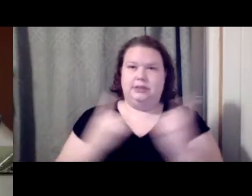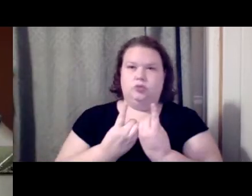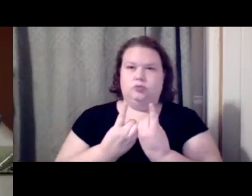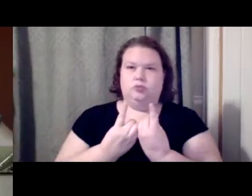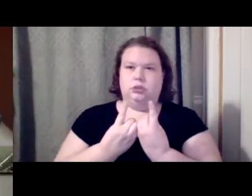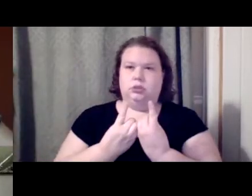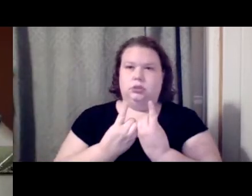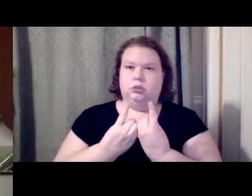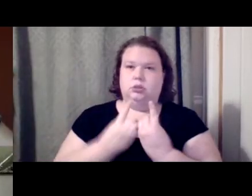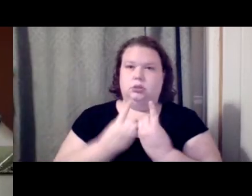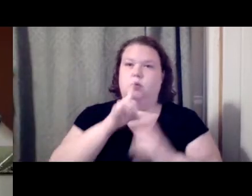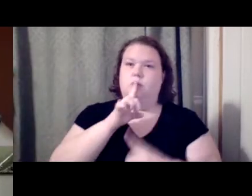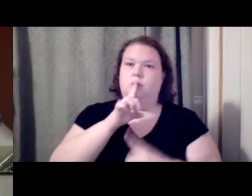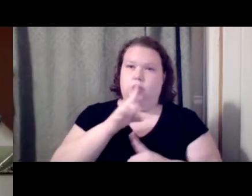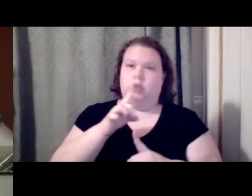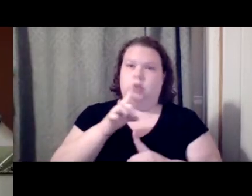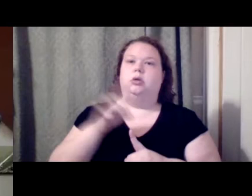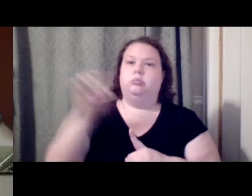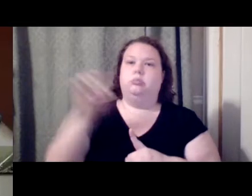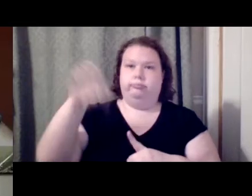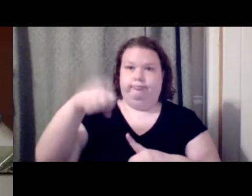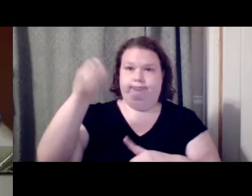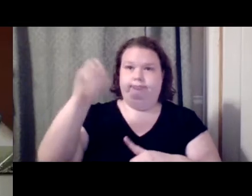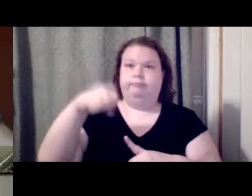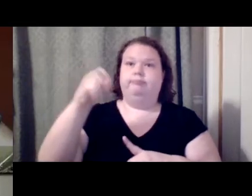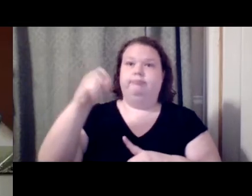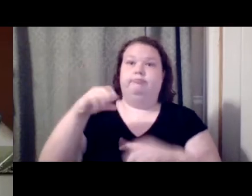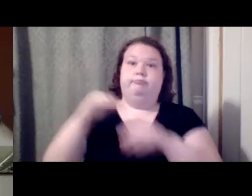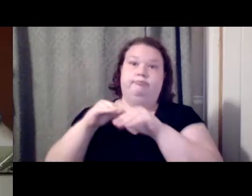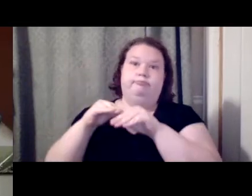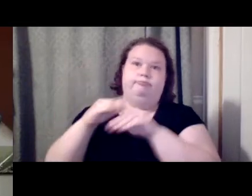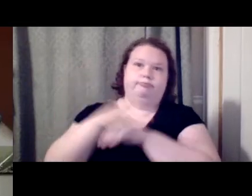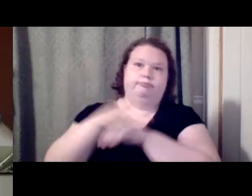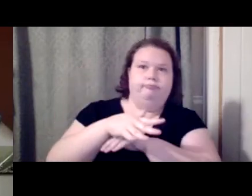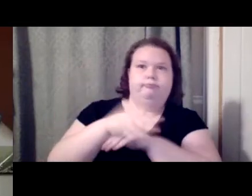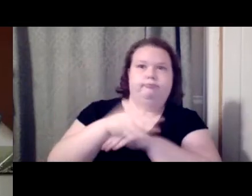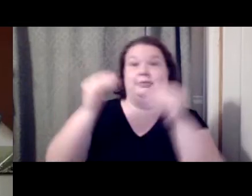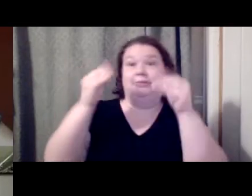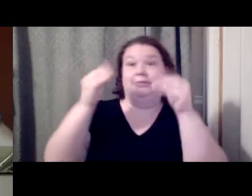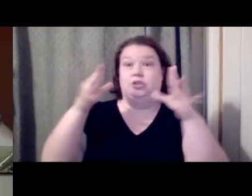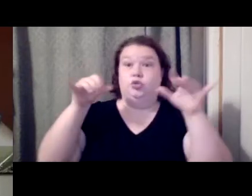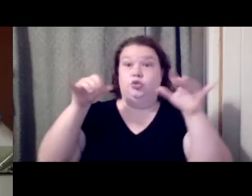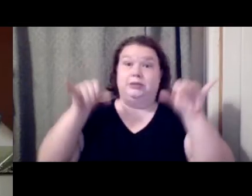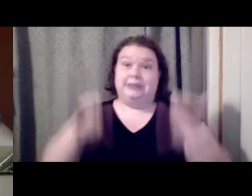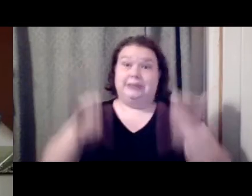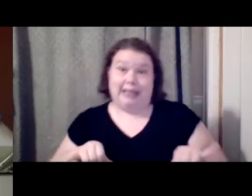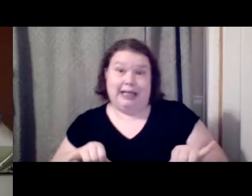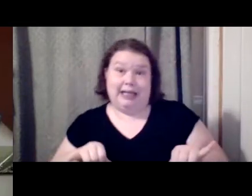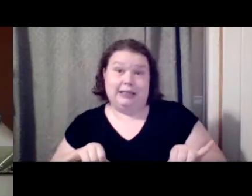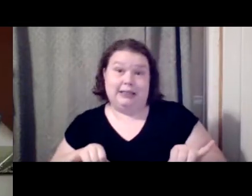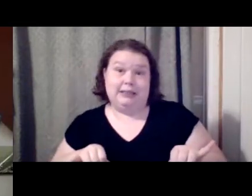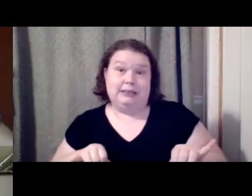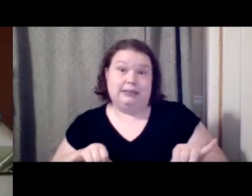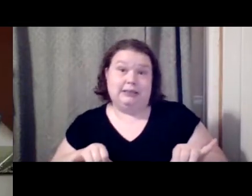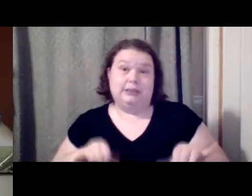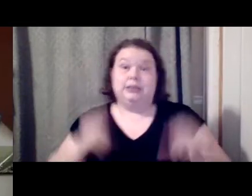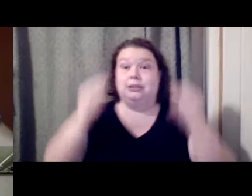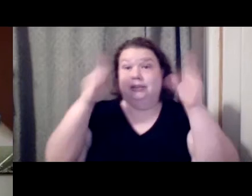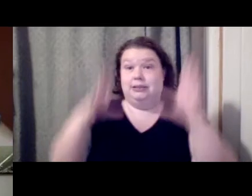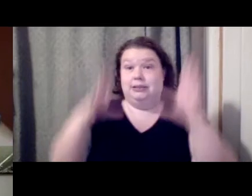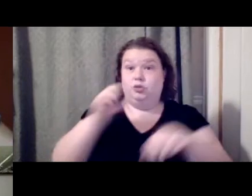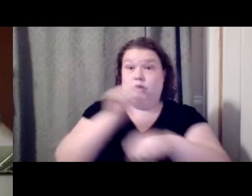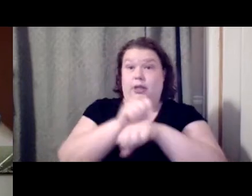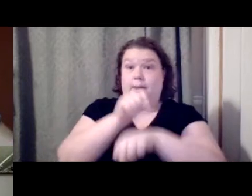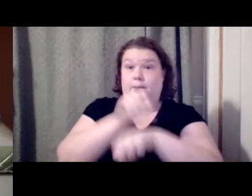impact on teachers. Ms. Zimmerman, not only is she an employee of the district, she is